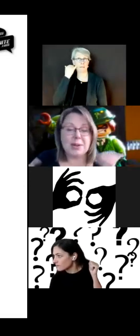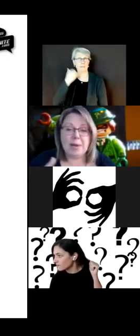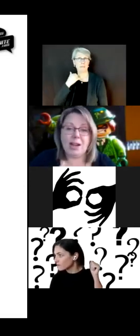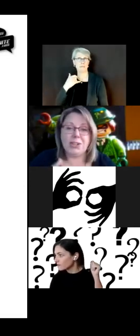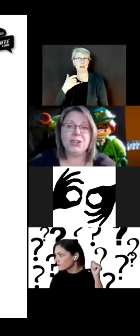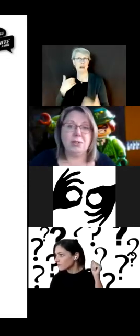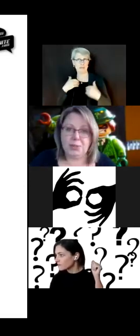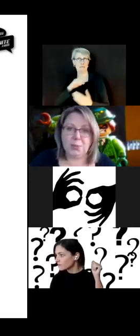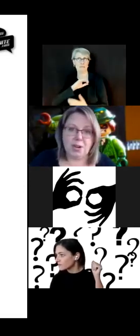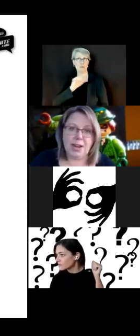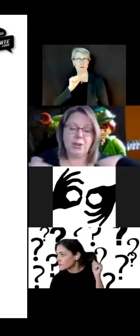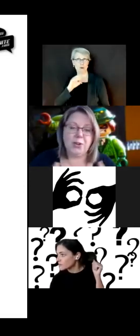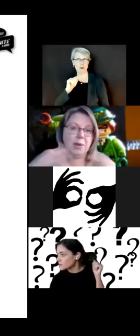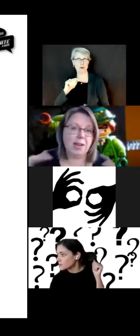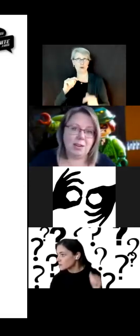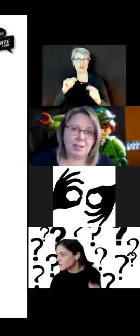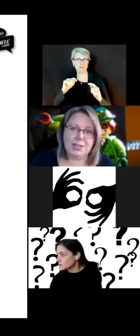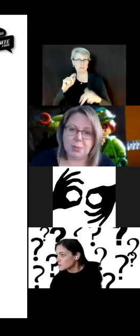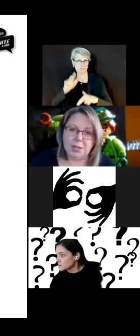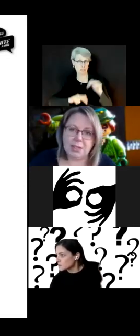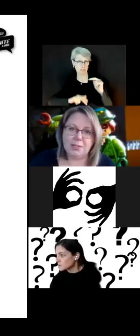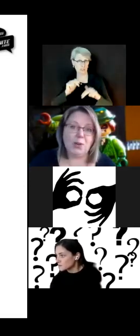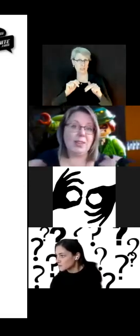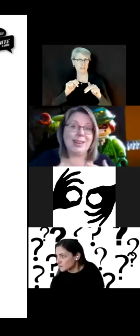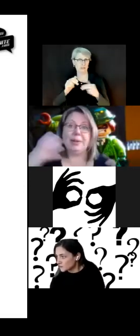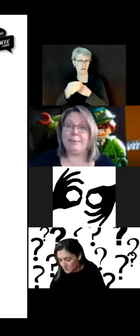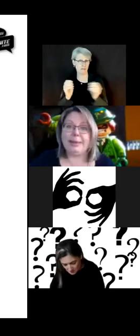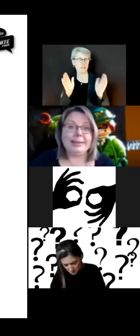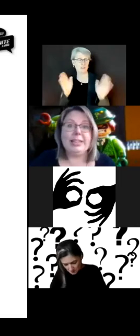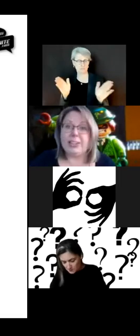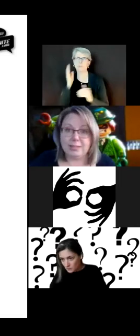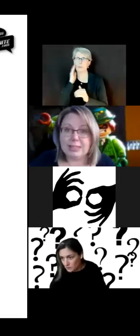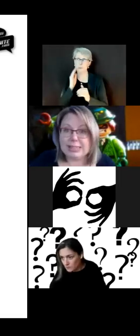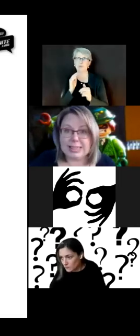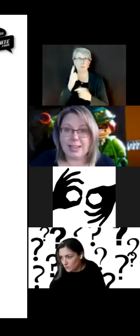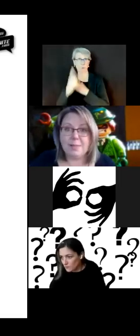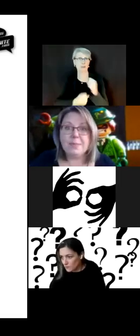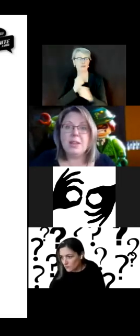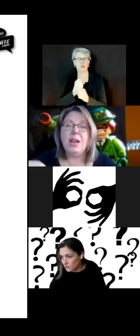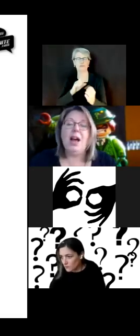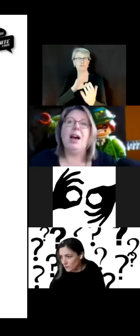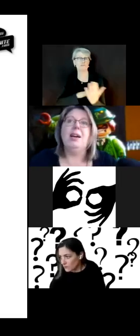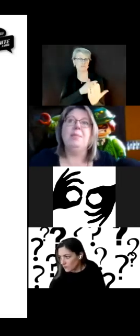what my shows were and who my artists were for the upcoming year, let's say,